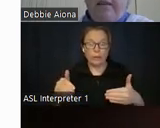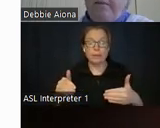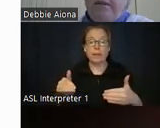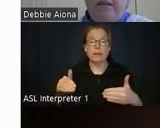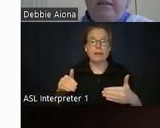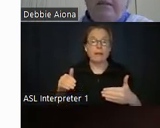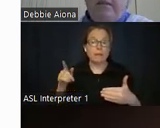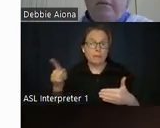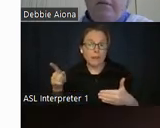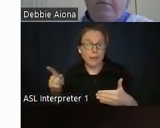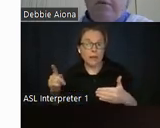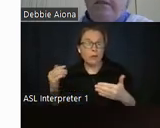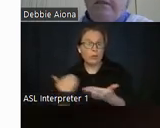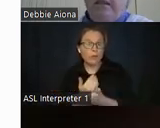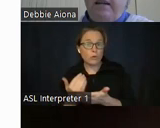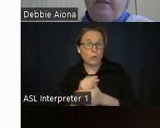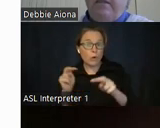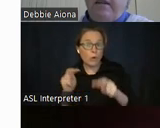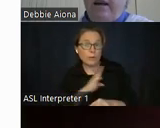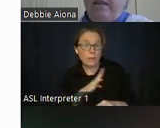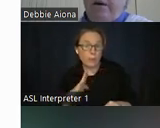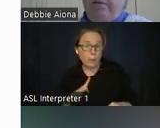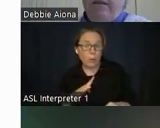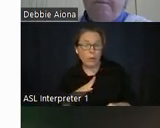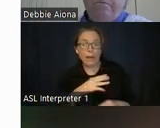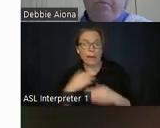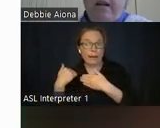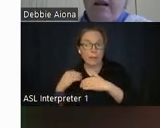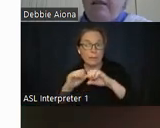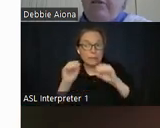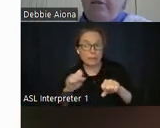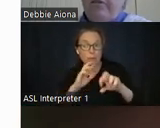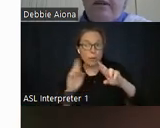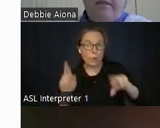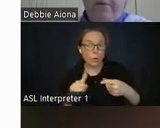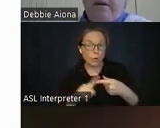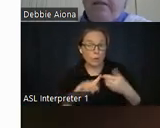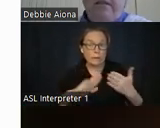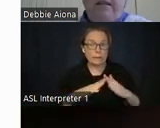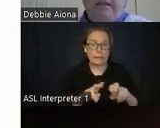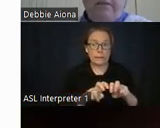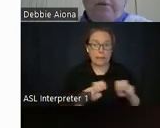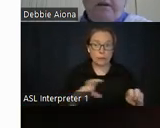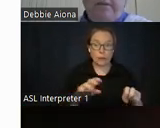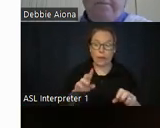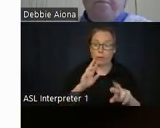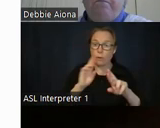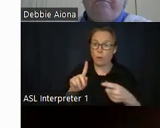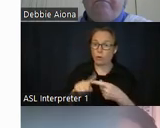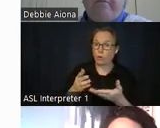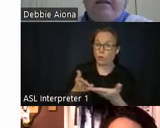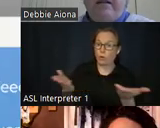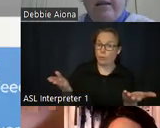and accountability system will report to City Council and the public and ensure transparency in its work.